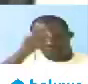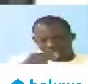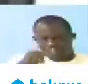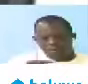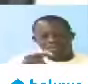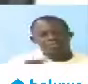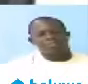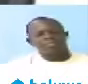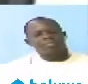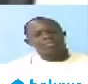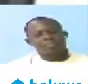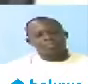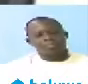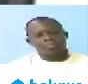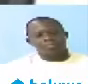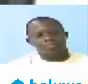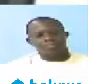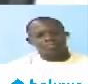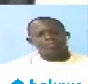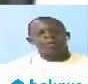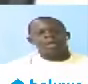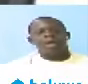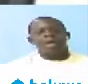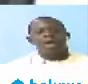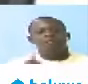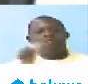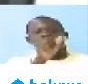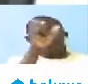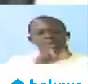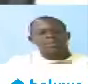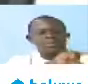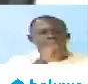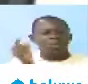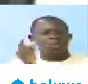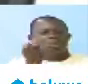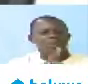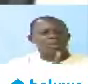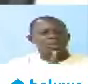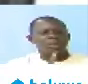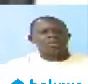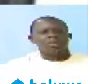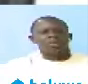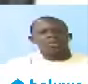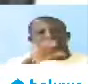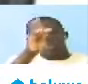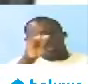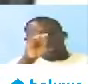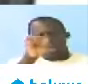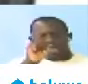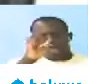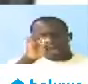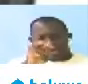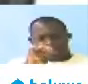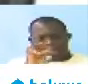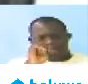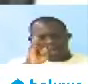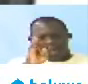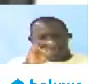So kata Domingo. Somebody Domingo called or Domingo. Domingo. Domingo. Domingo.